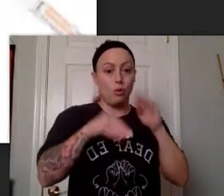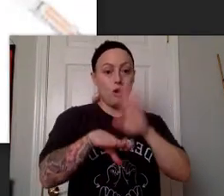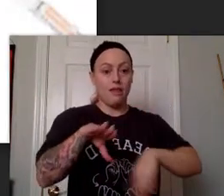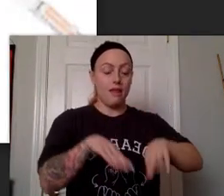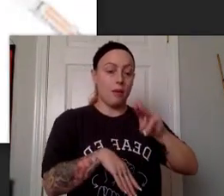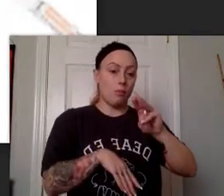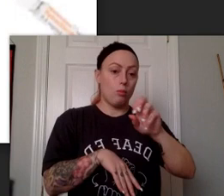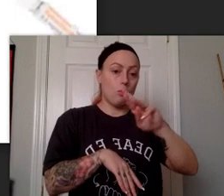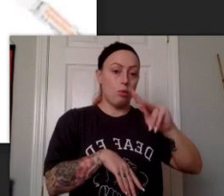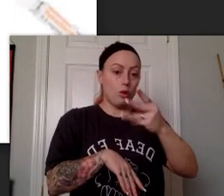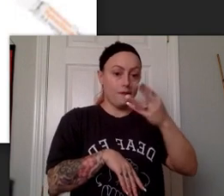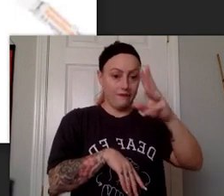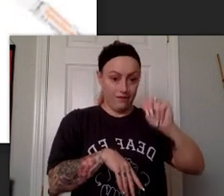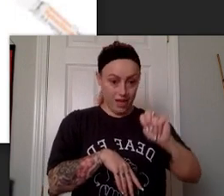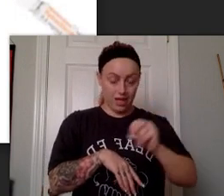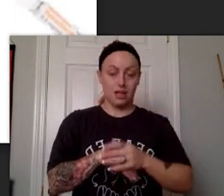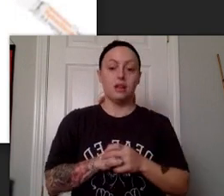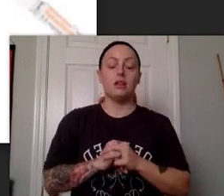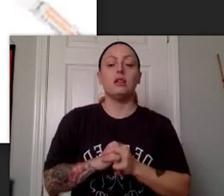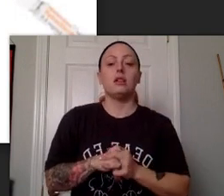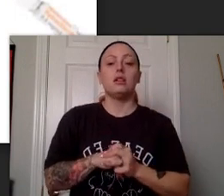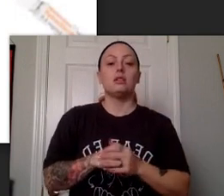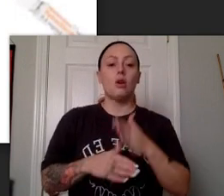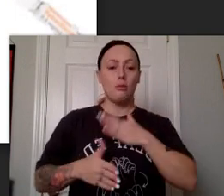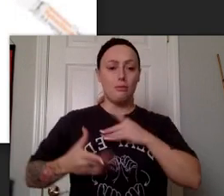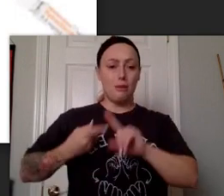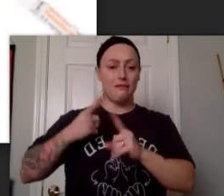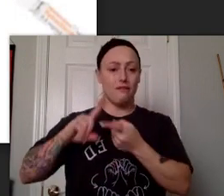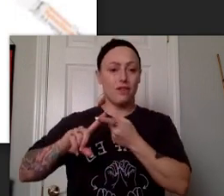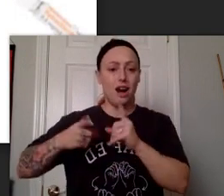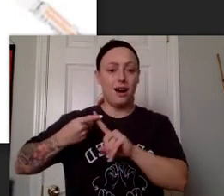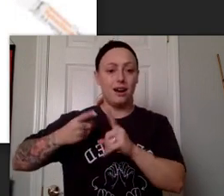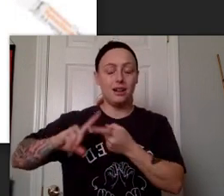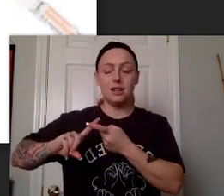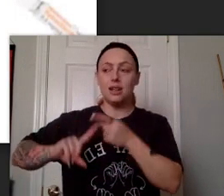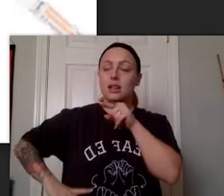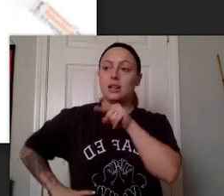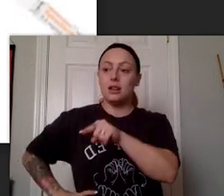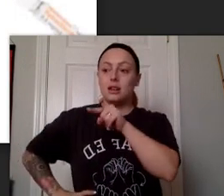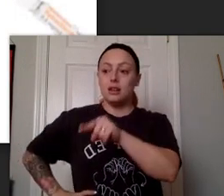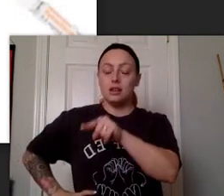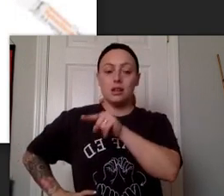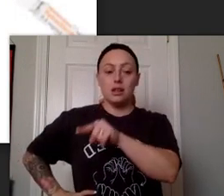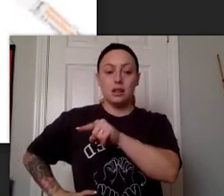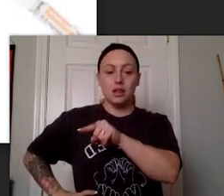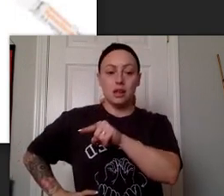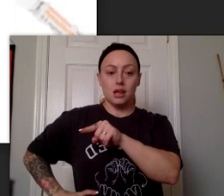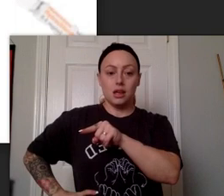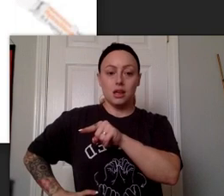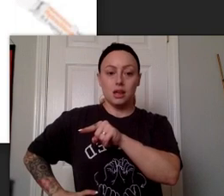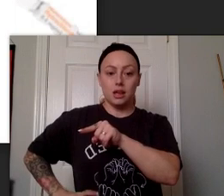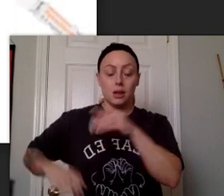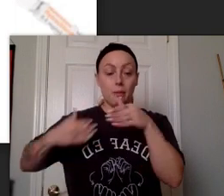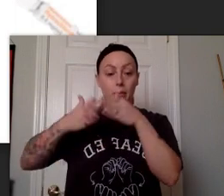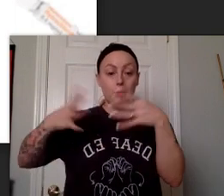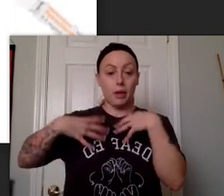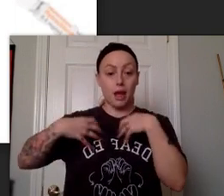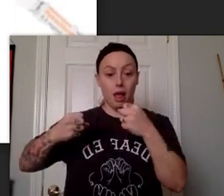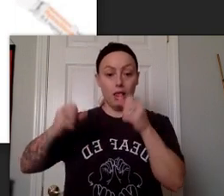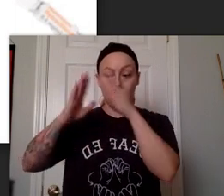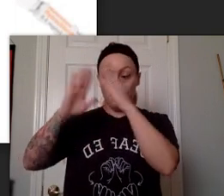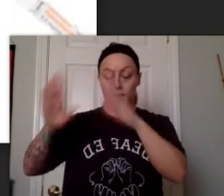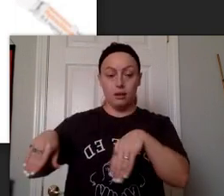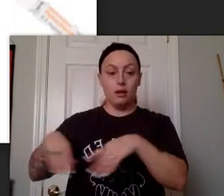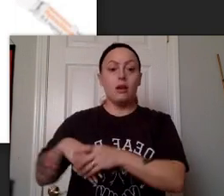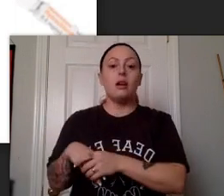from my awesome friends. I think it was either Rob Alec with the consortium or Summit County Public Health, but they had a great slide talking